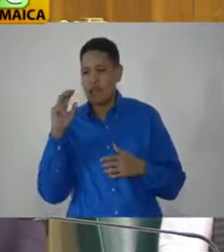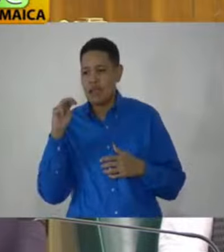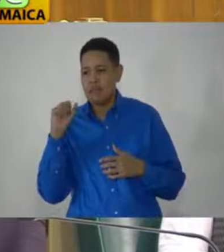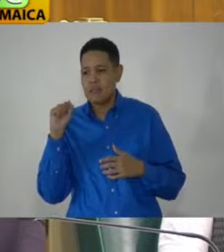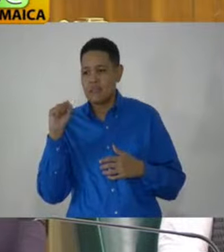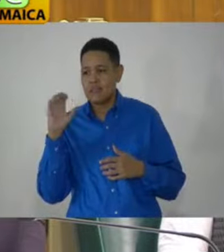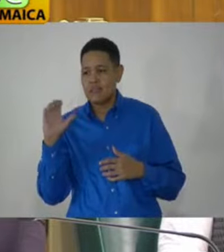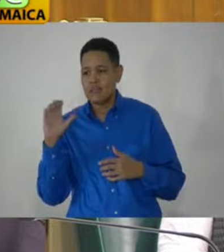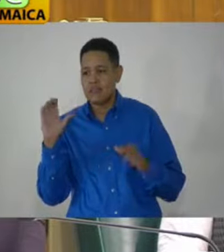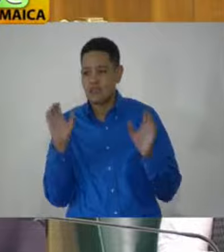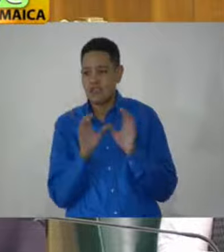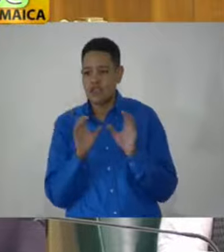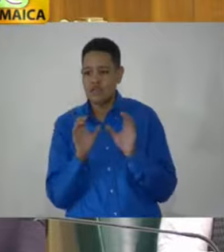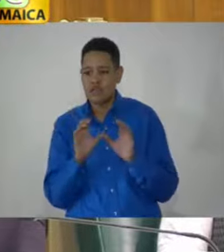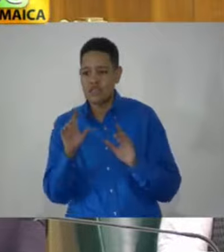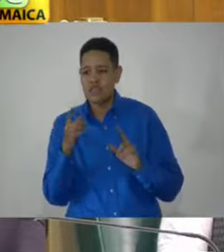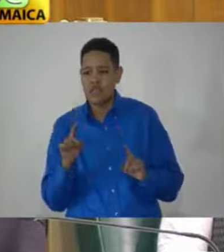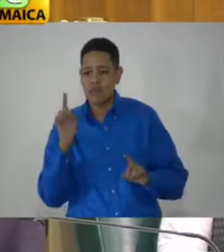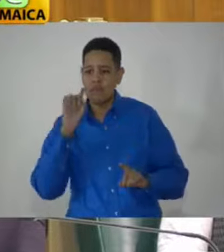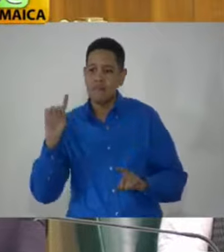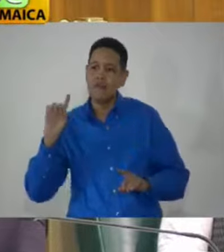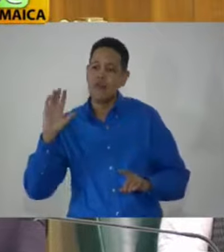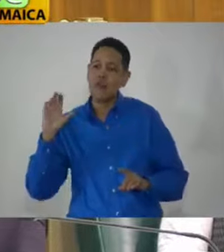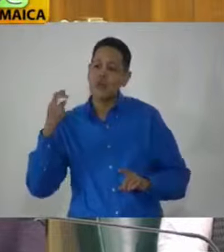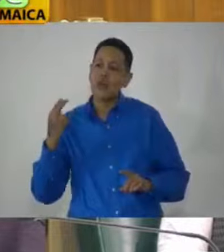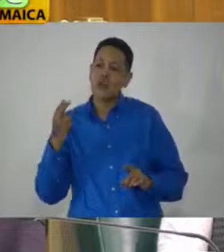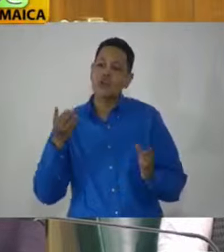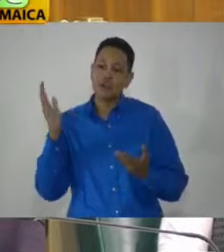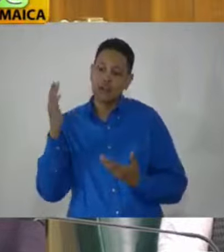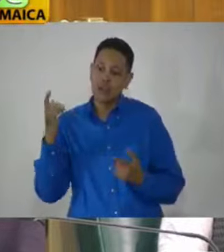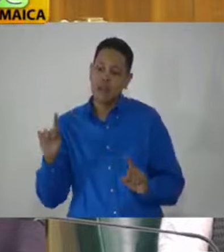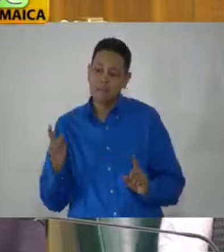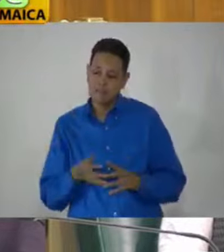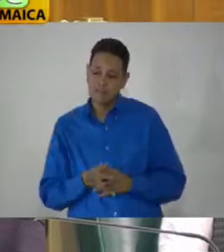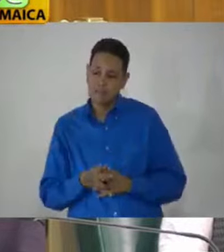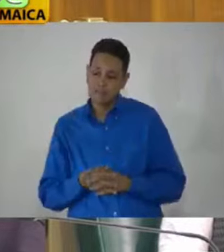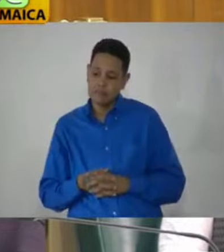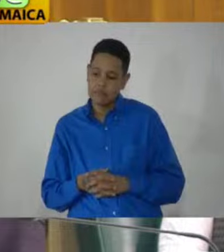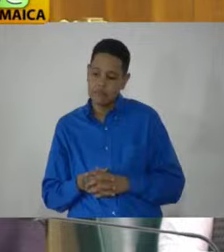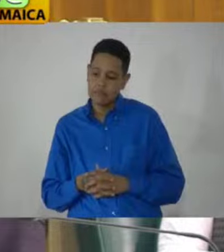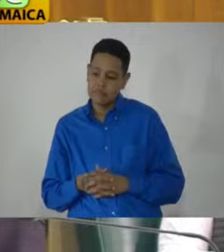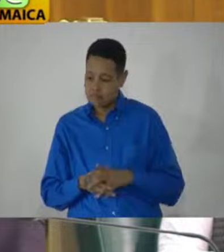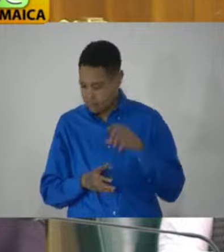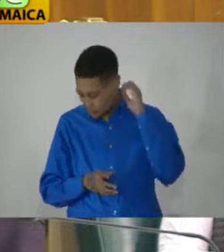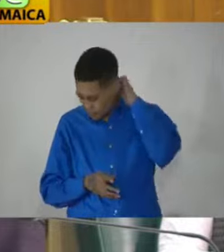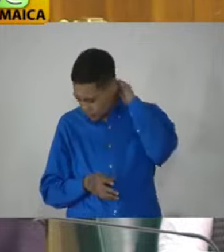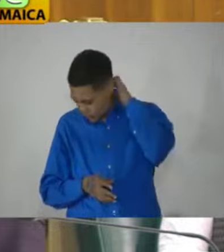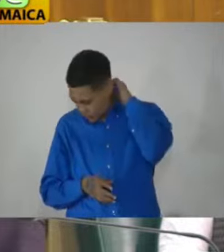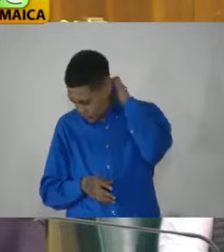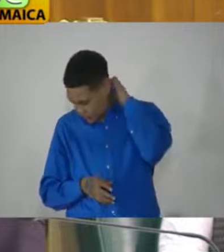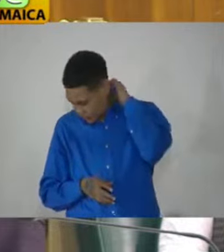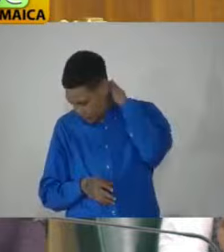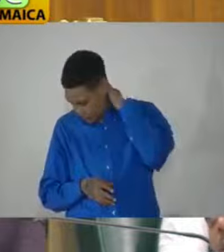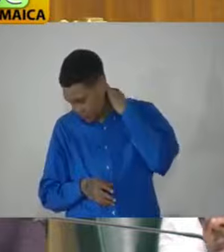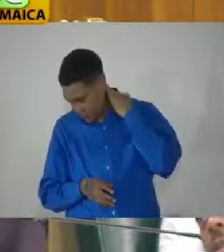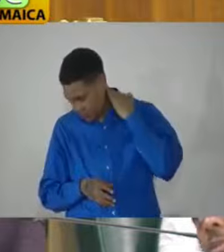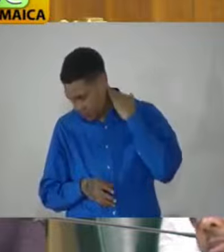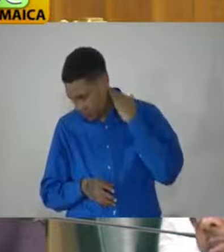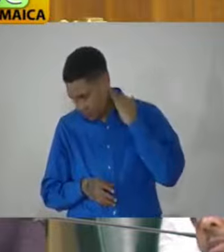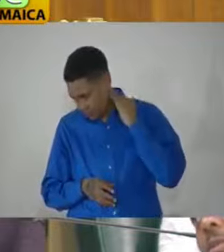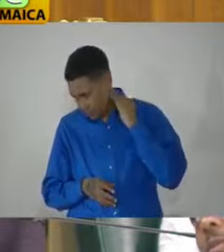certification for cow, and therefore, based on that, we should allow persons